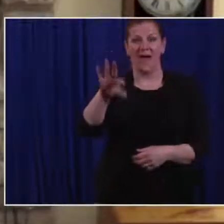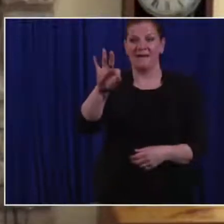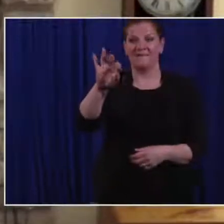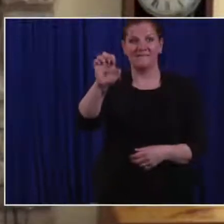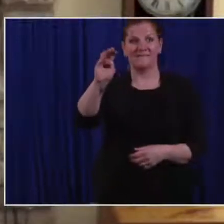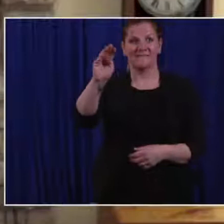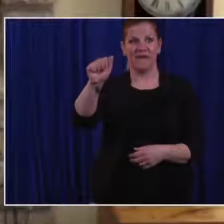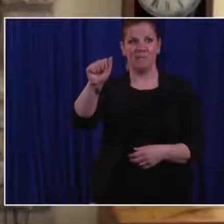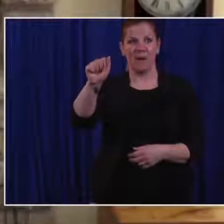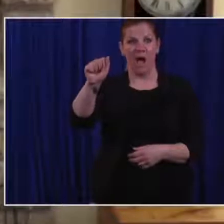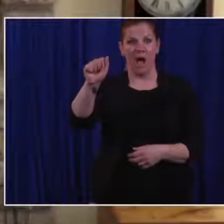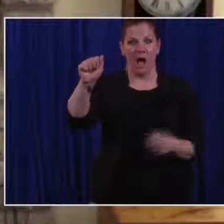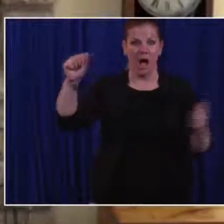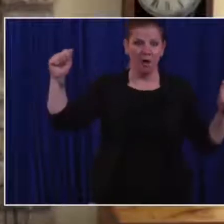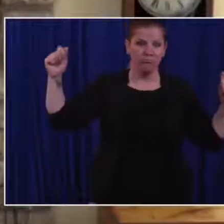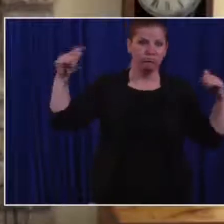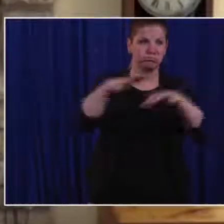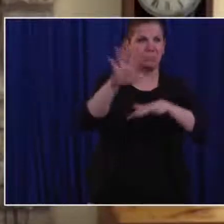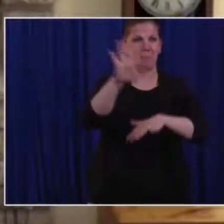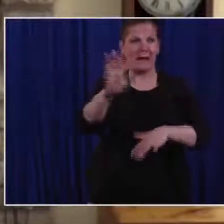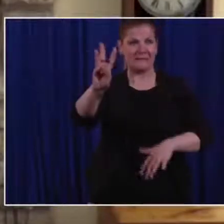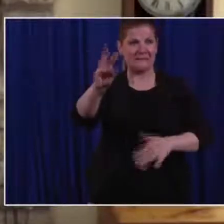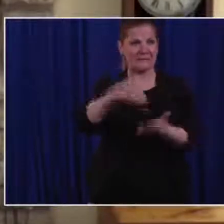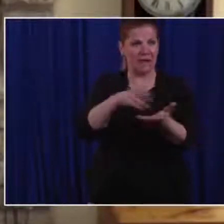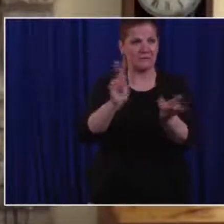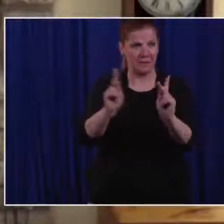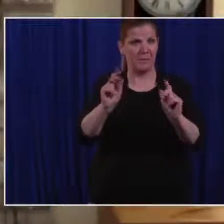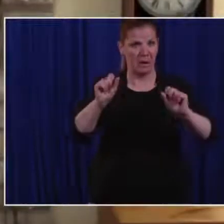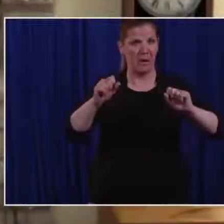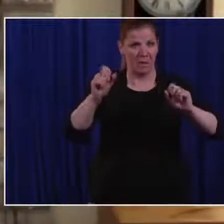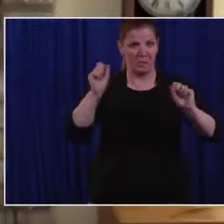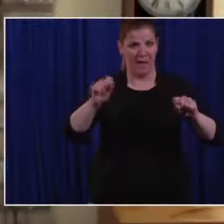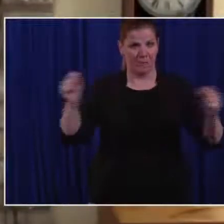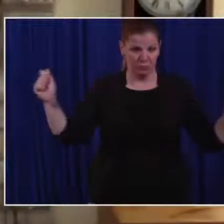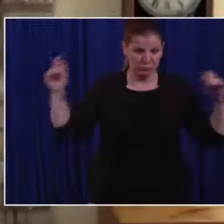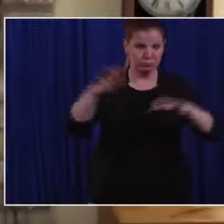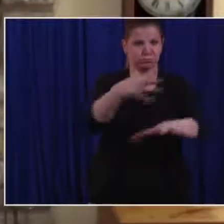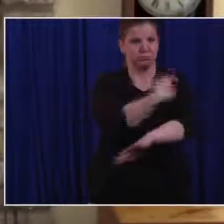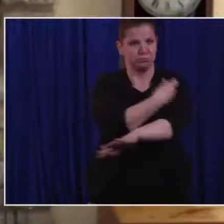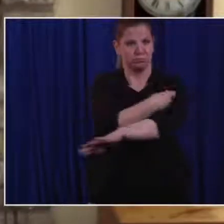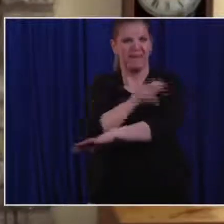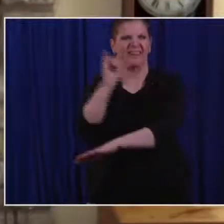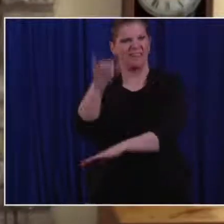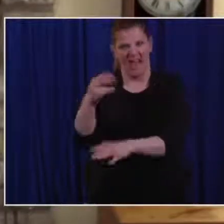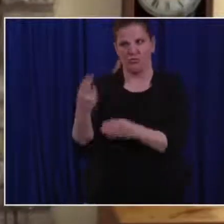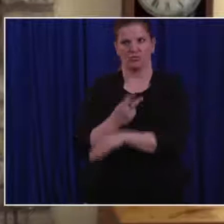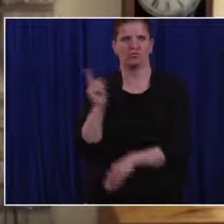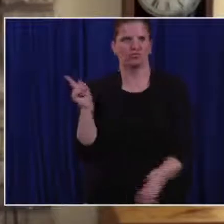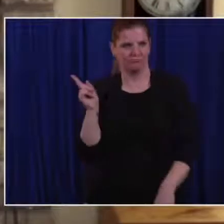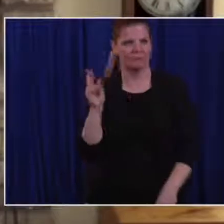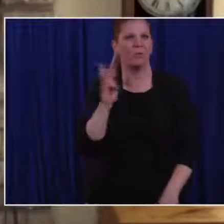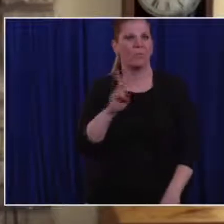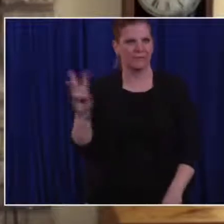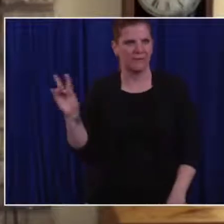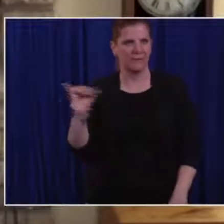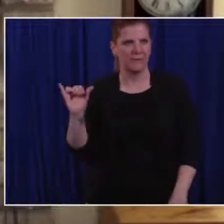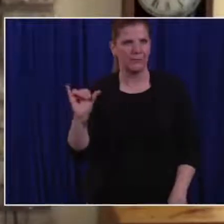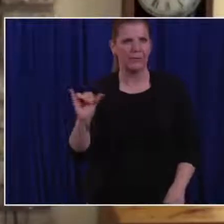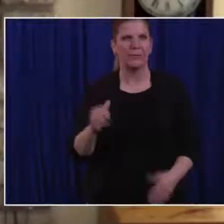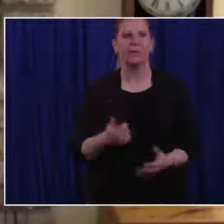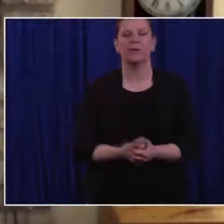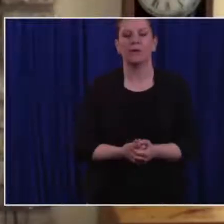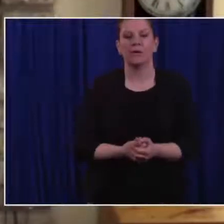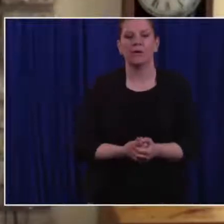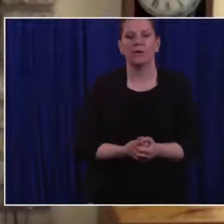week. Additionally, the other mass vaccination sites around the state that we also announced, those that the state of